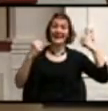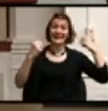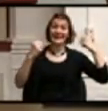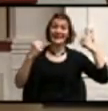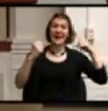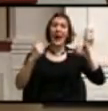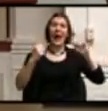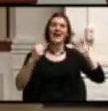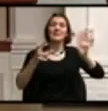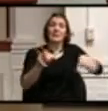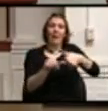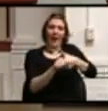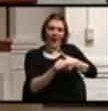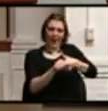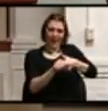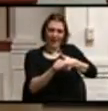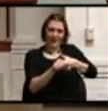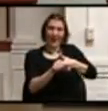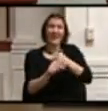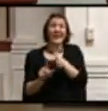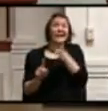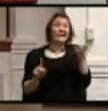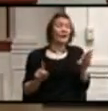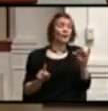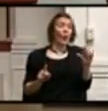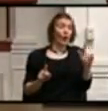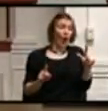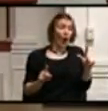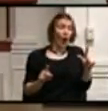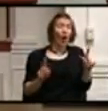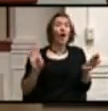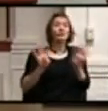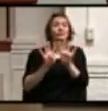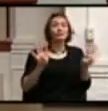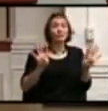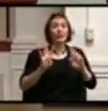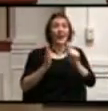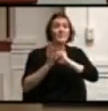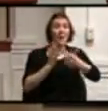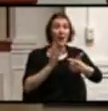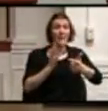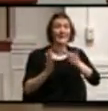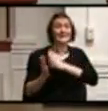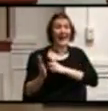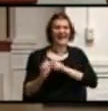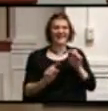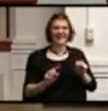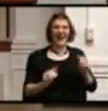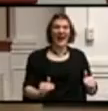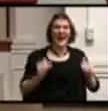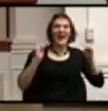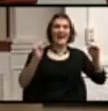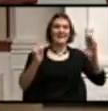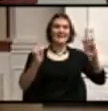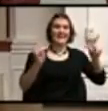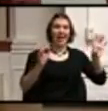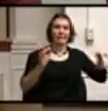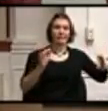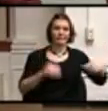is behind that. We've got roll call and administrative, roll call and detectives here. And then this is the cell